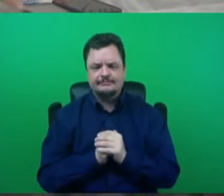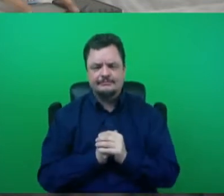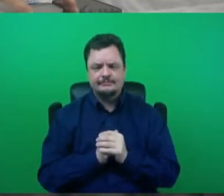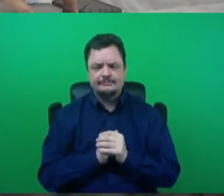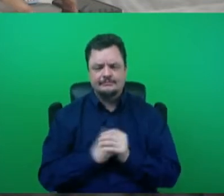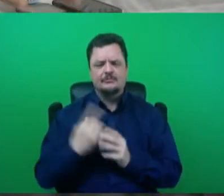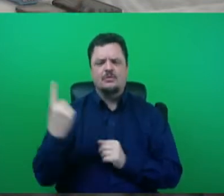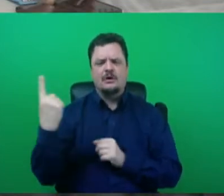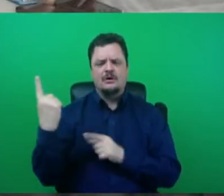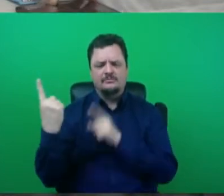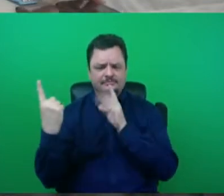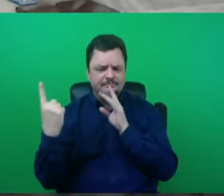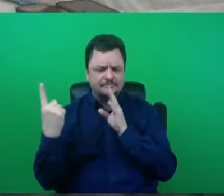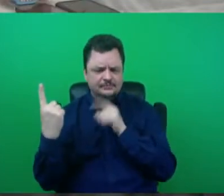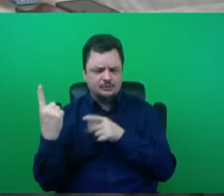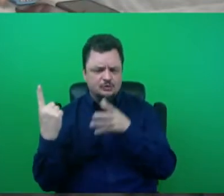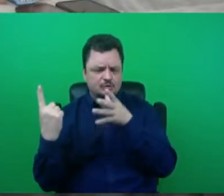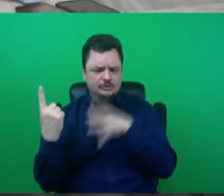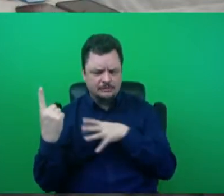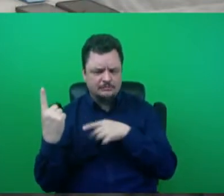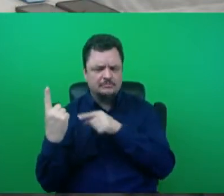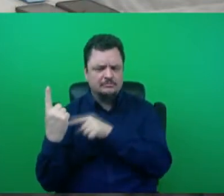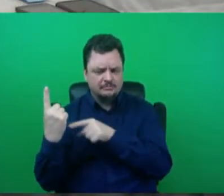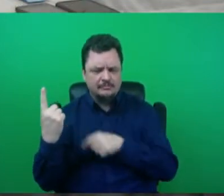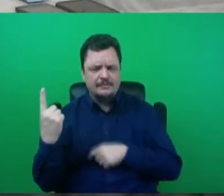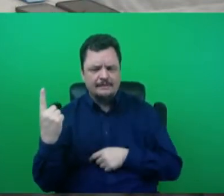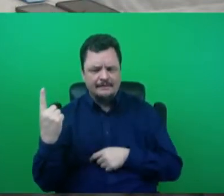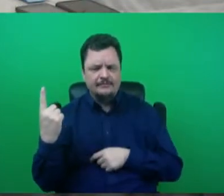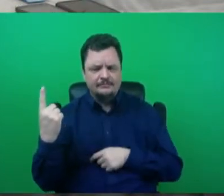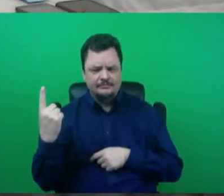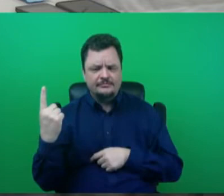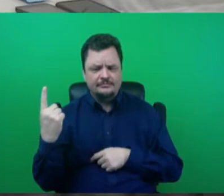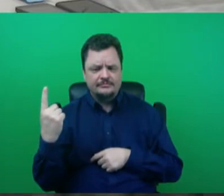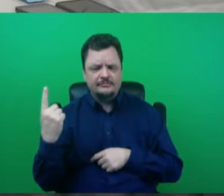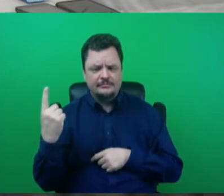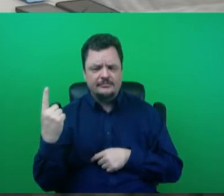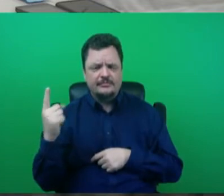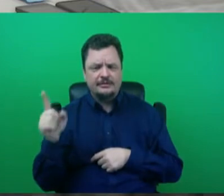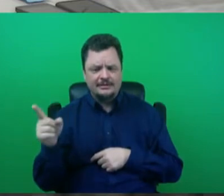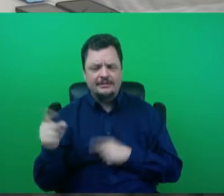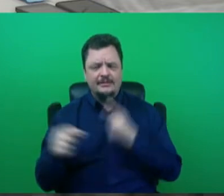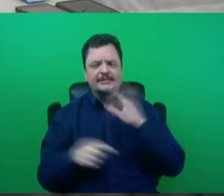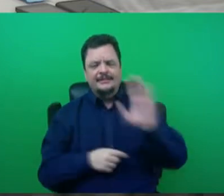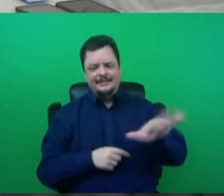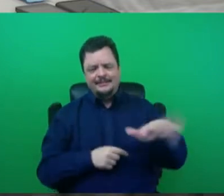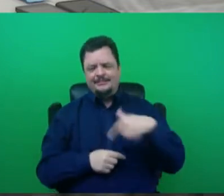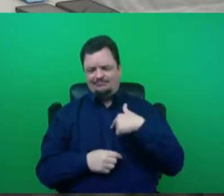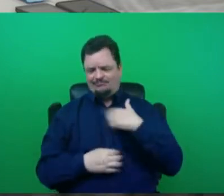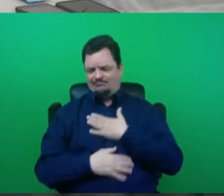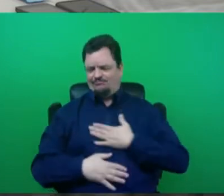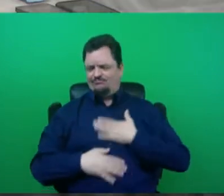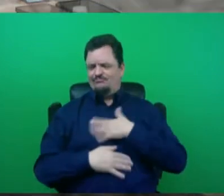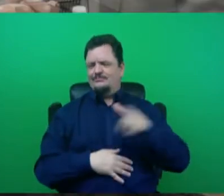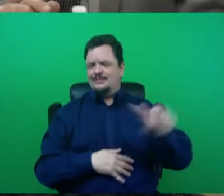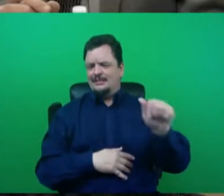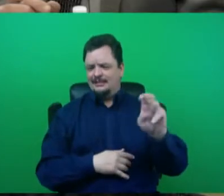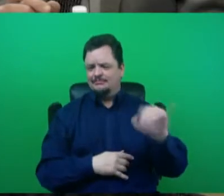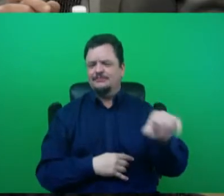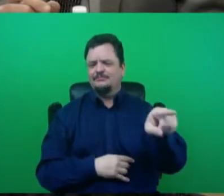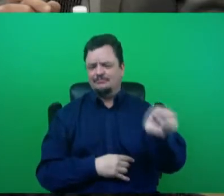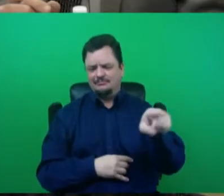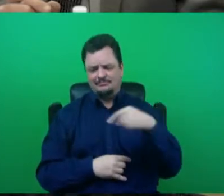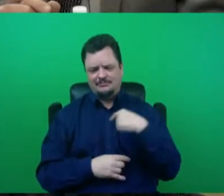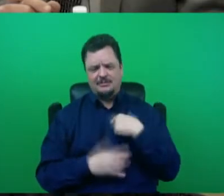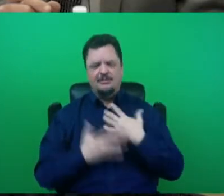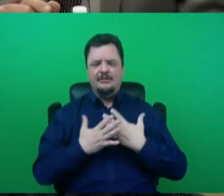have really enjoyed serving on this board with you, too. I'm a little sad that it couldn't overlap a little longer, because I